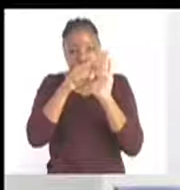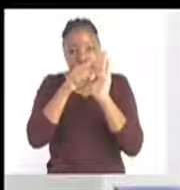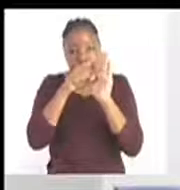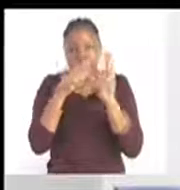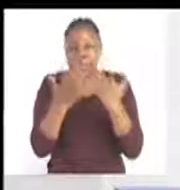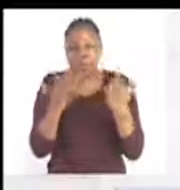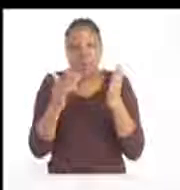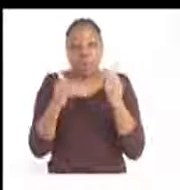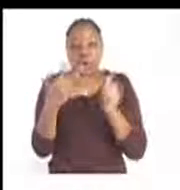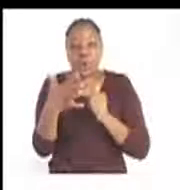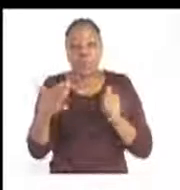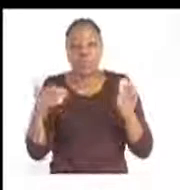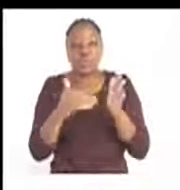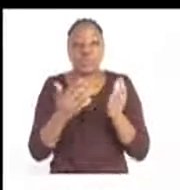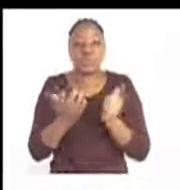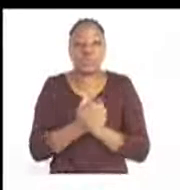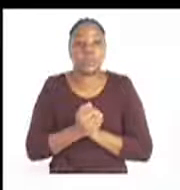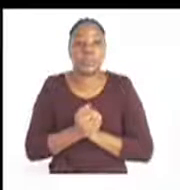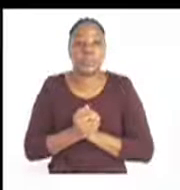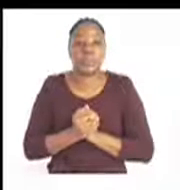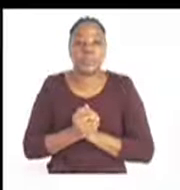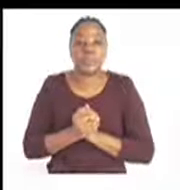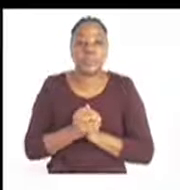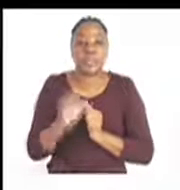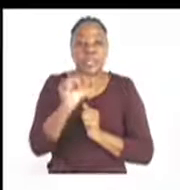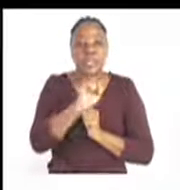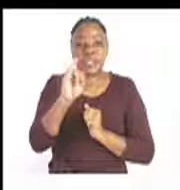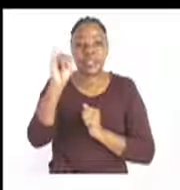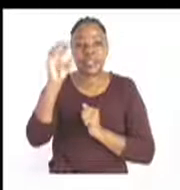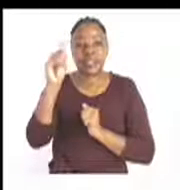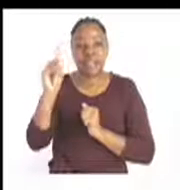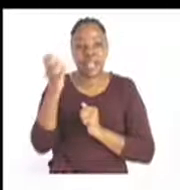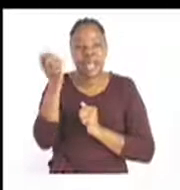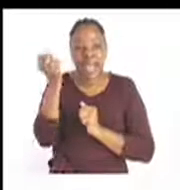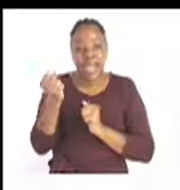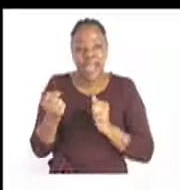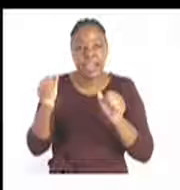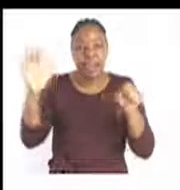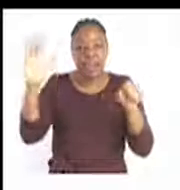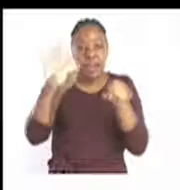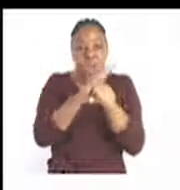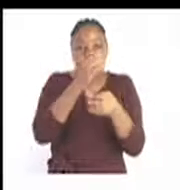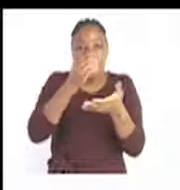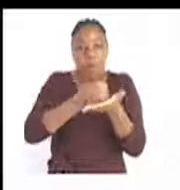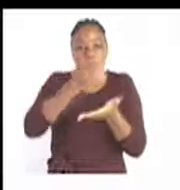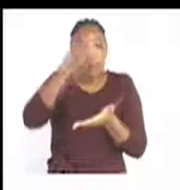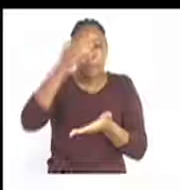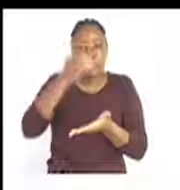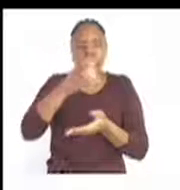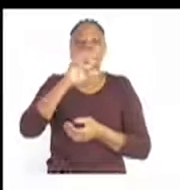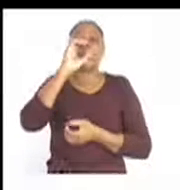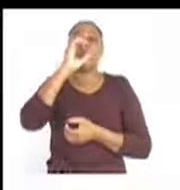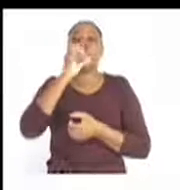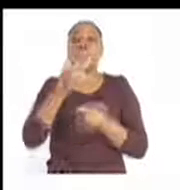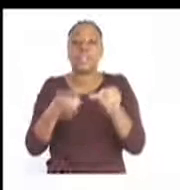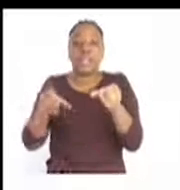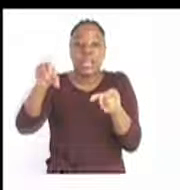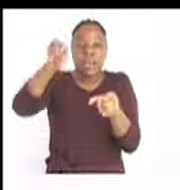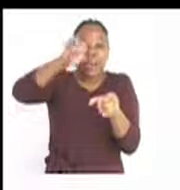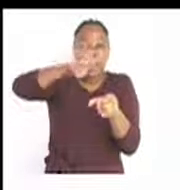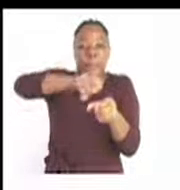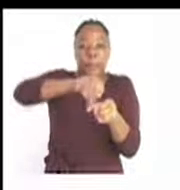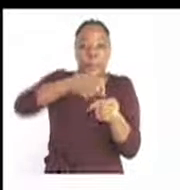next one. It says, Sid has a full bottle of drink. He pours it into a